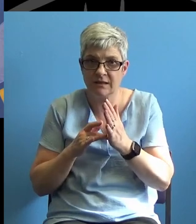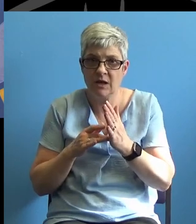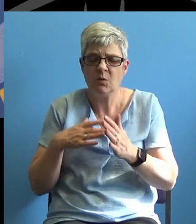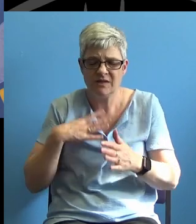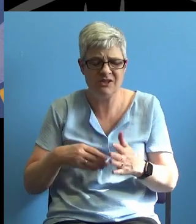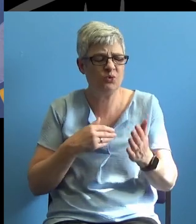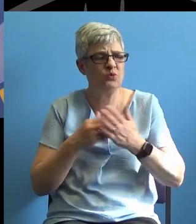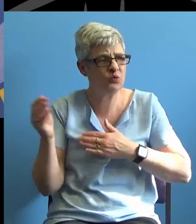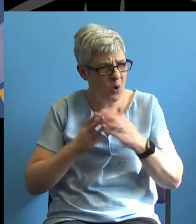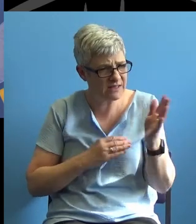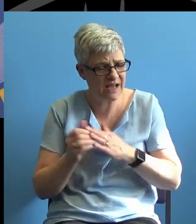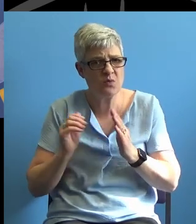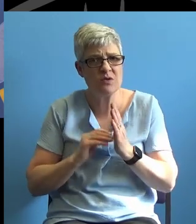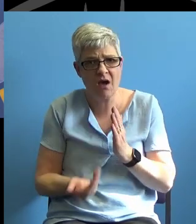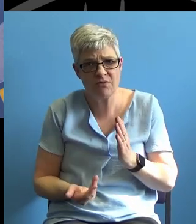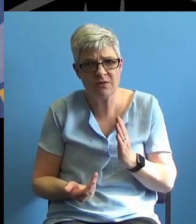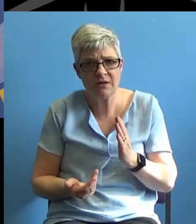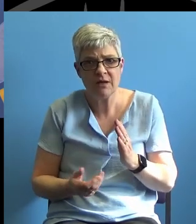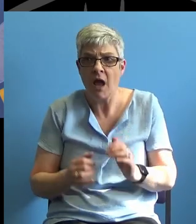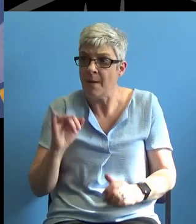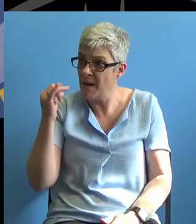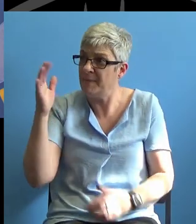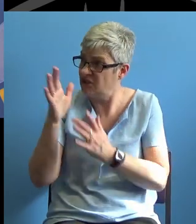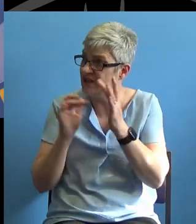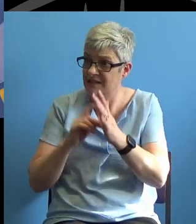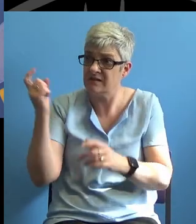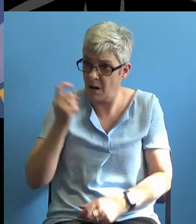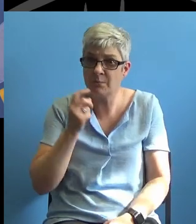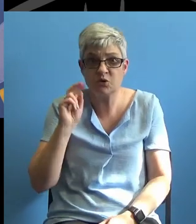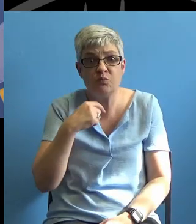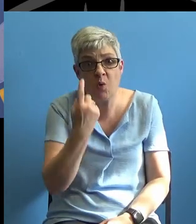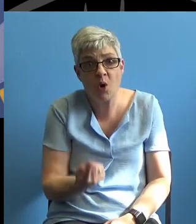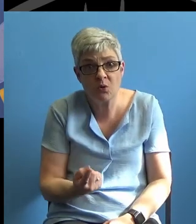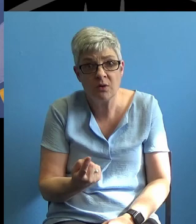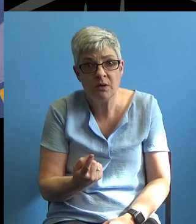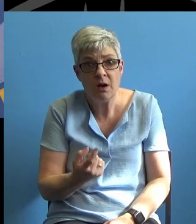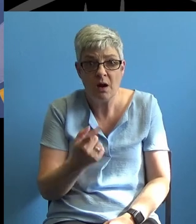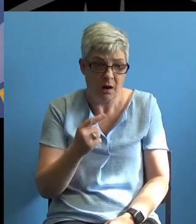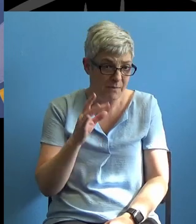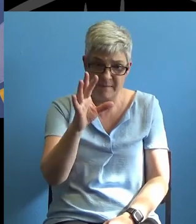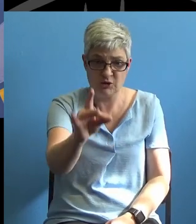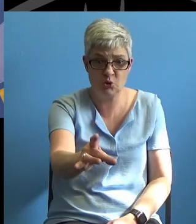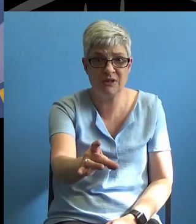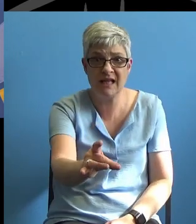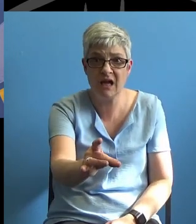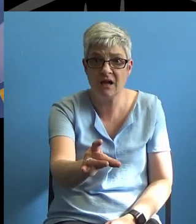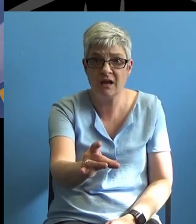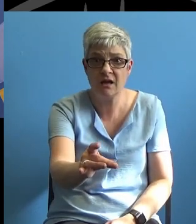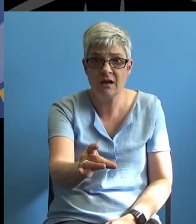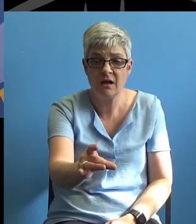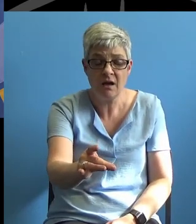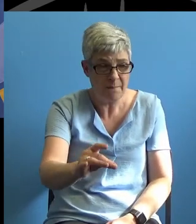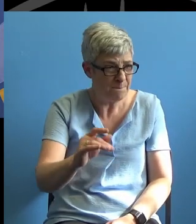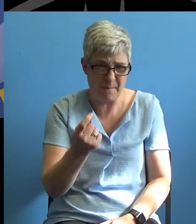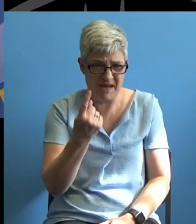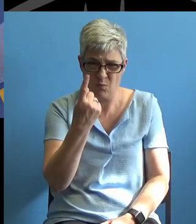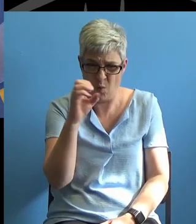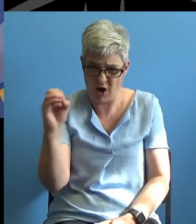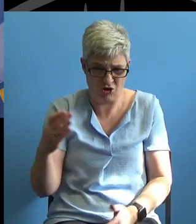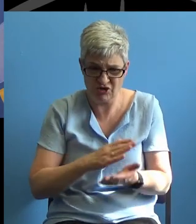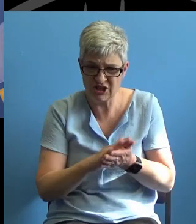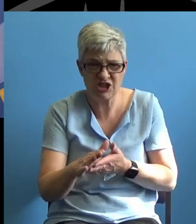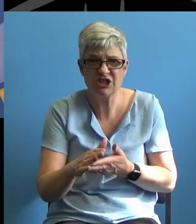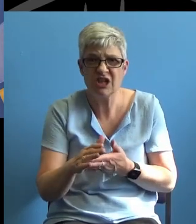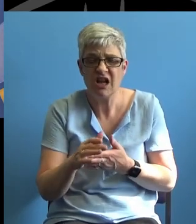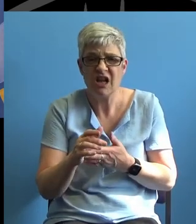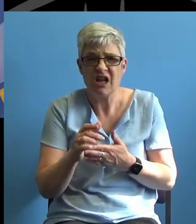now. He might come tomorrow, or it might be as late as Tuesday. Yes, it might be another 100 years.